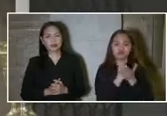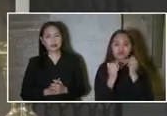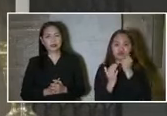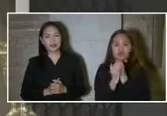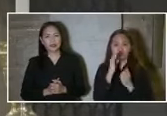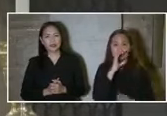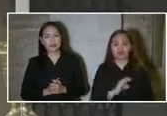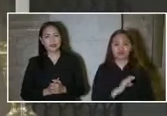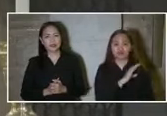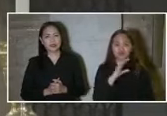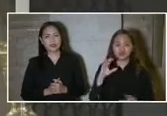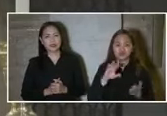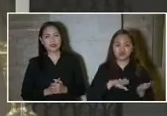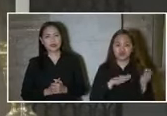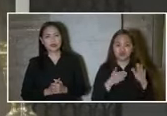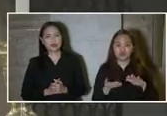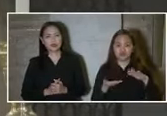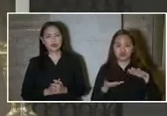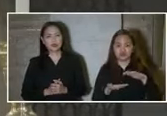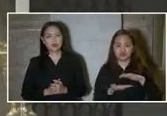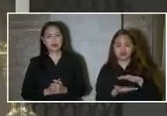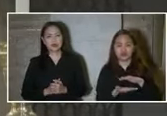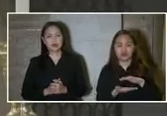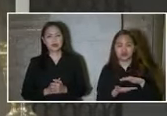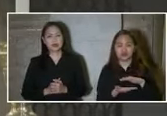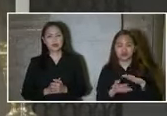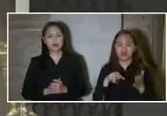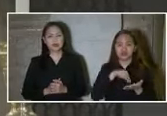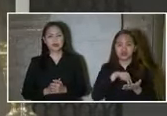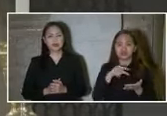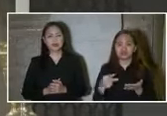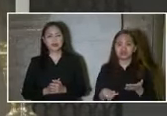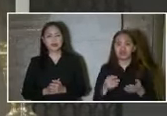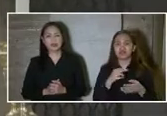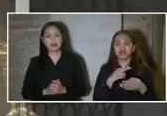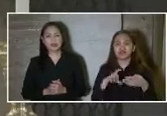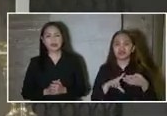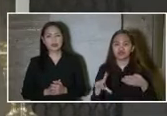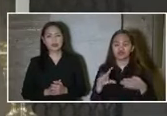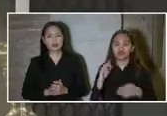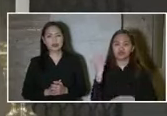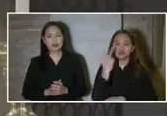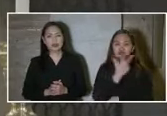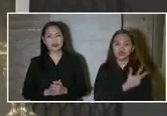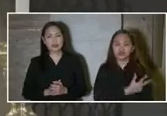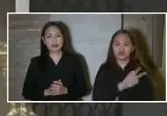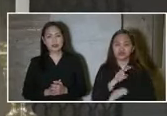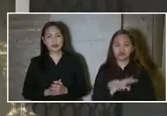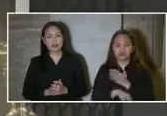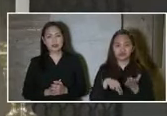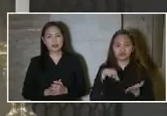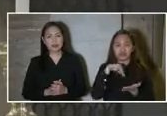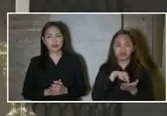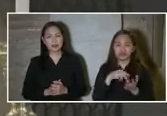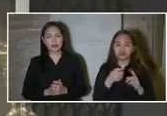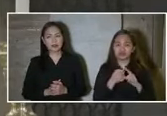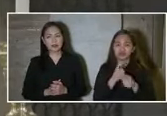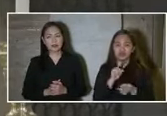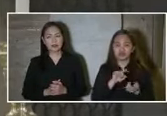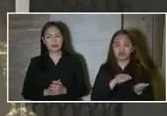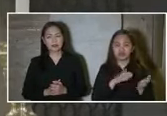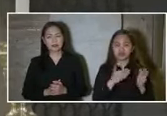was crucified, died, and was buried. He descended into hell. On the third day, he rose again from